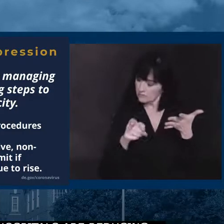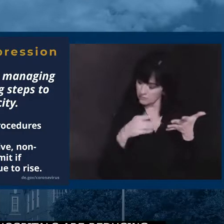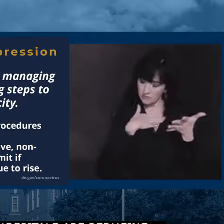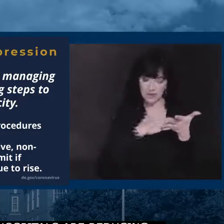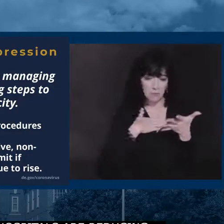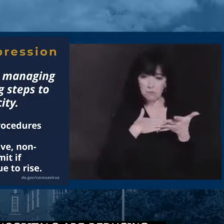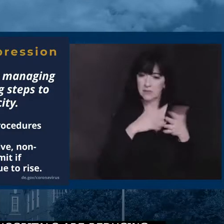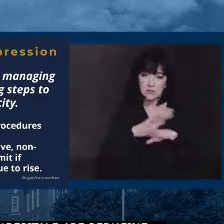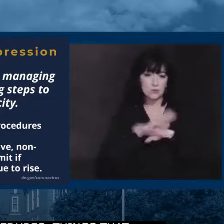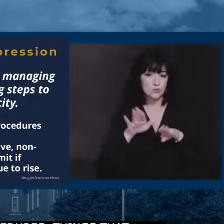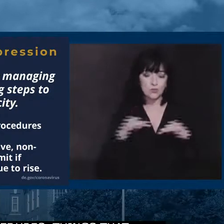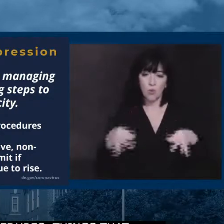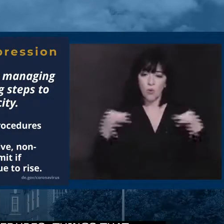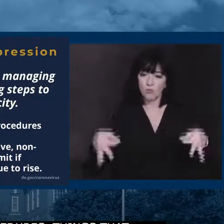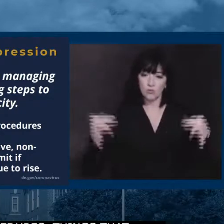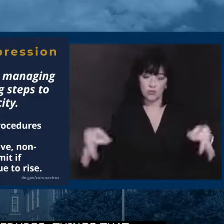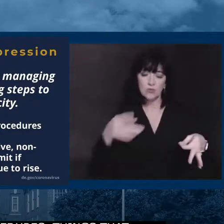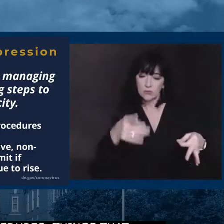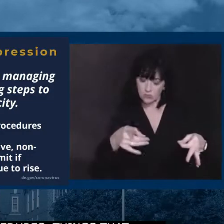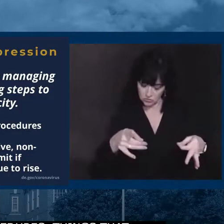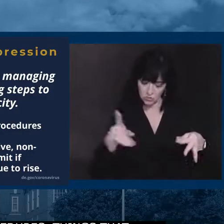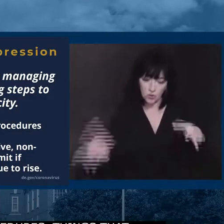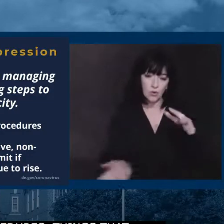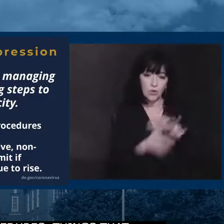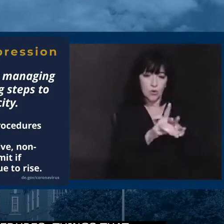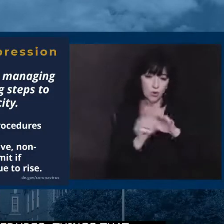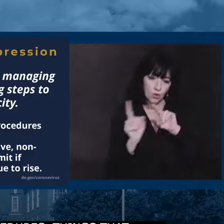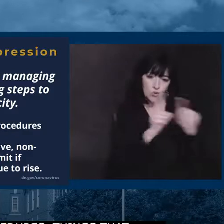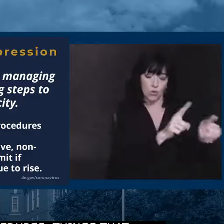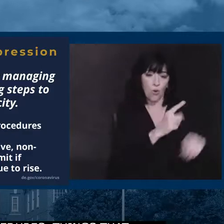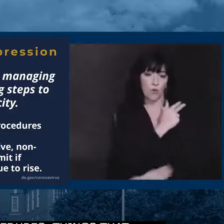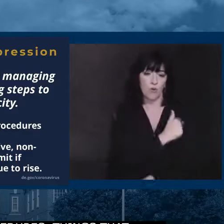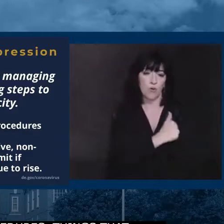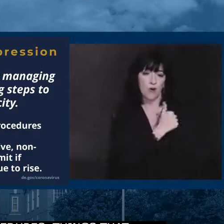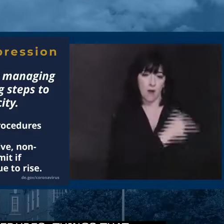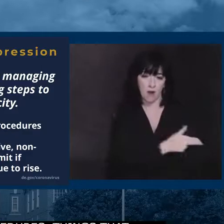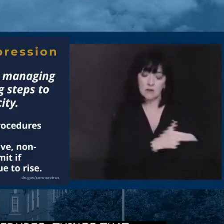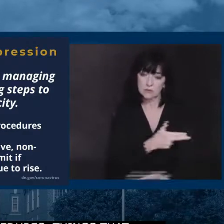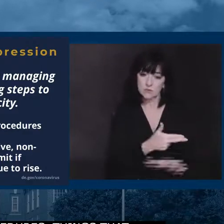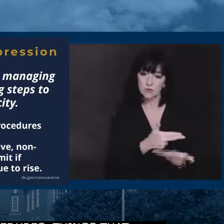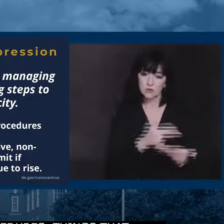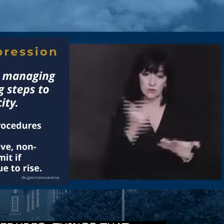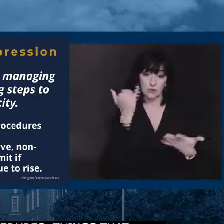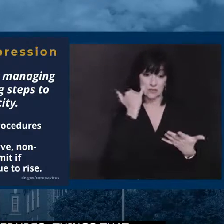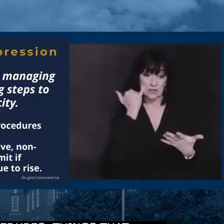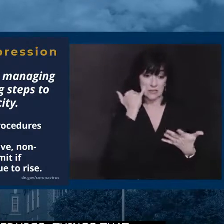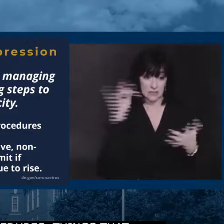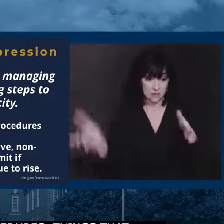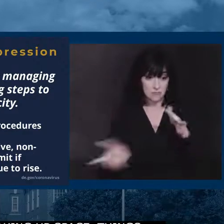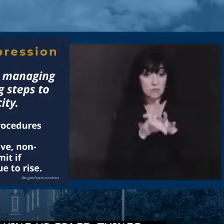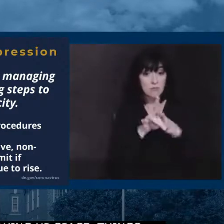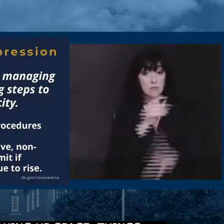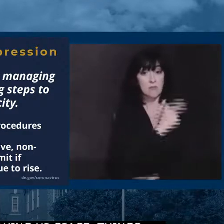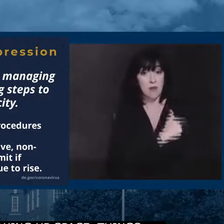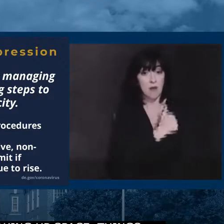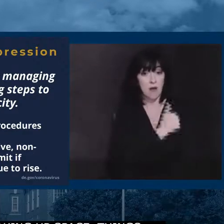COVID-19 patients. They're also prioritizing elective and non-urgent procedures and surgeries to